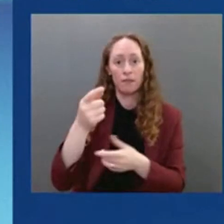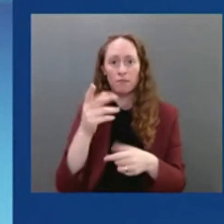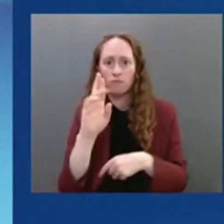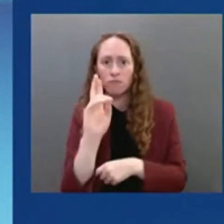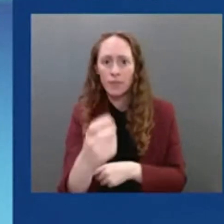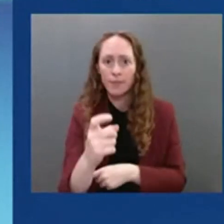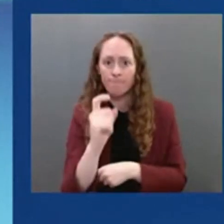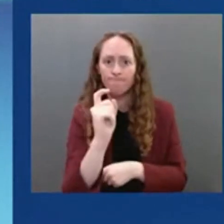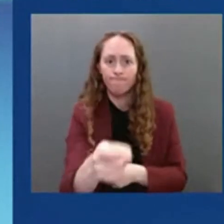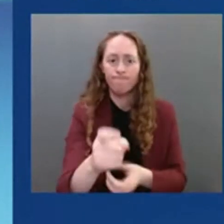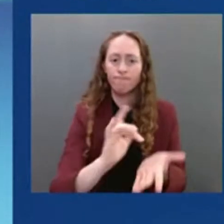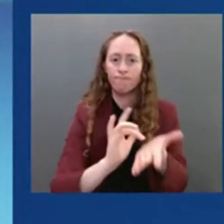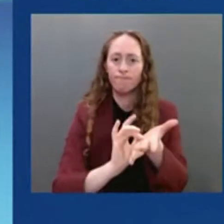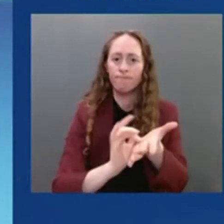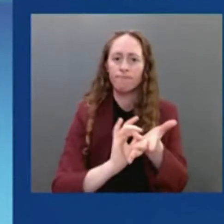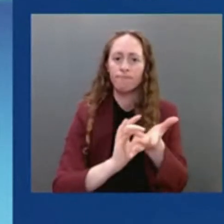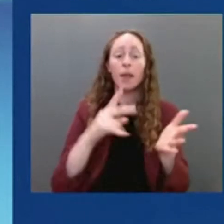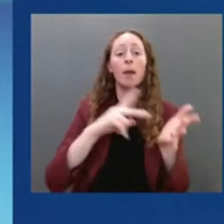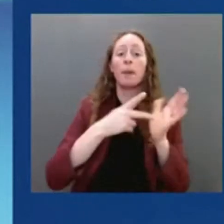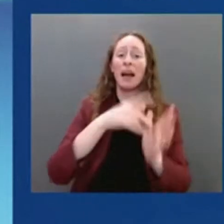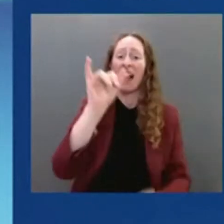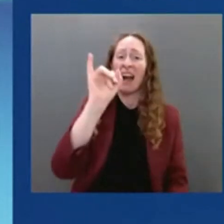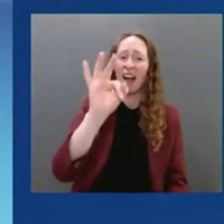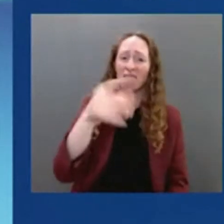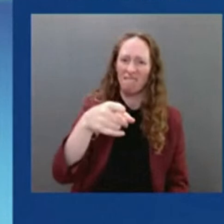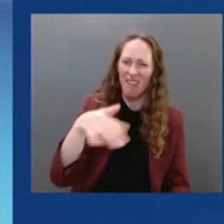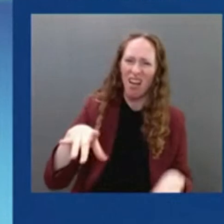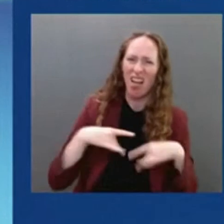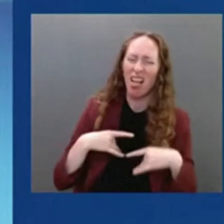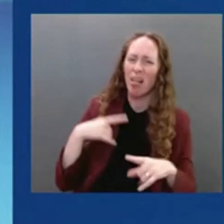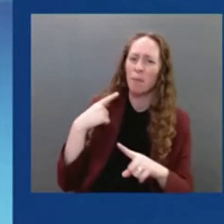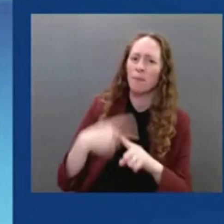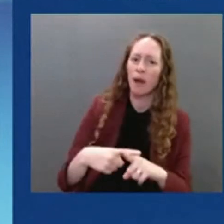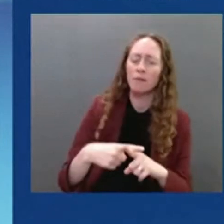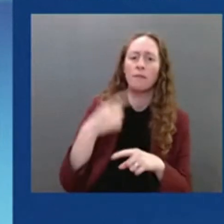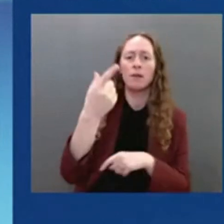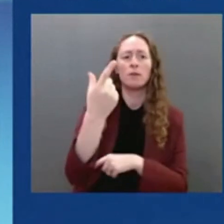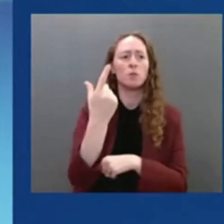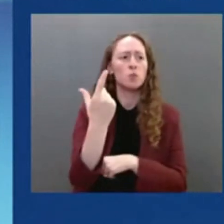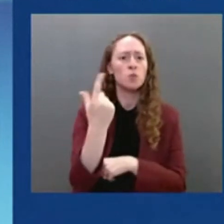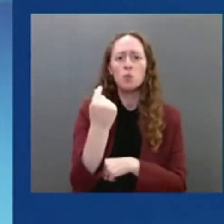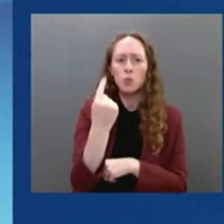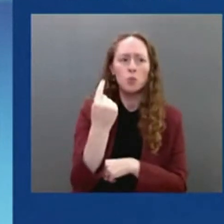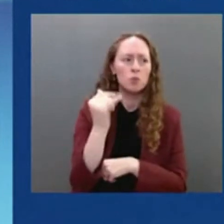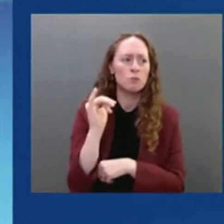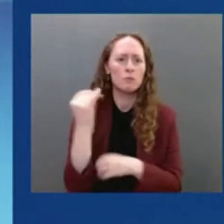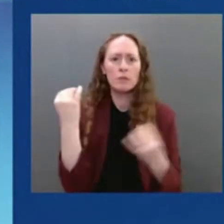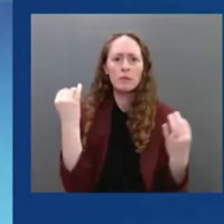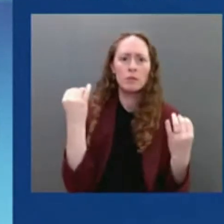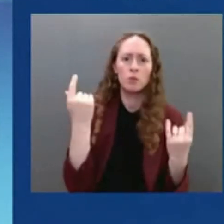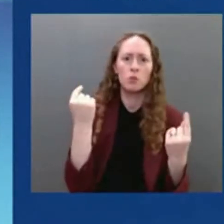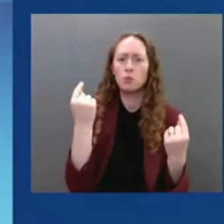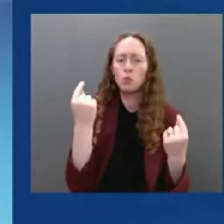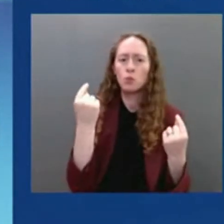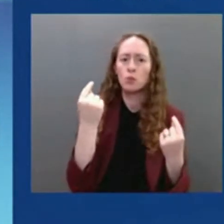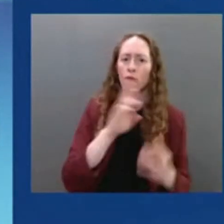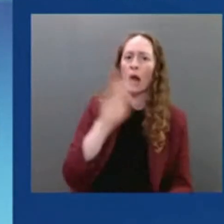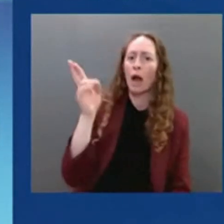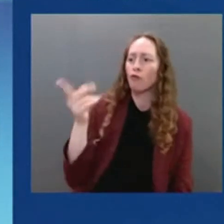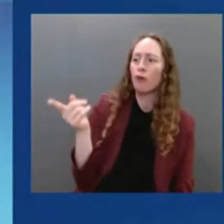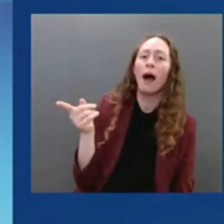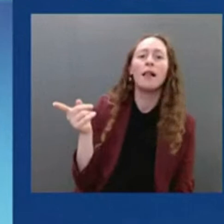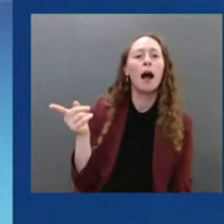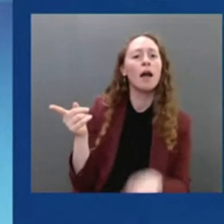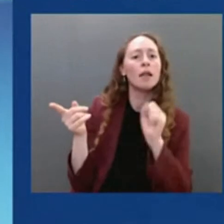they're positive, they can speak with a medical provider. And if they're eligible, they can get a prescription and have that prescription filled all in one